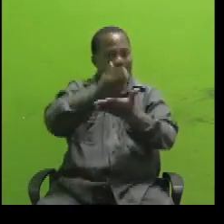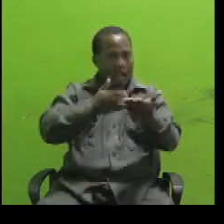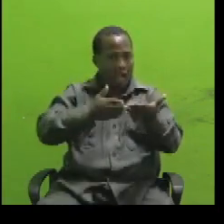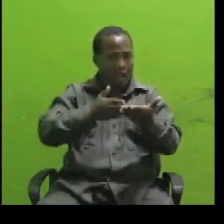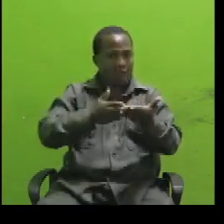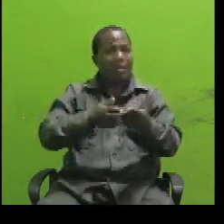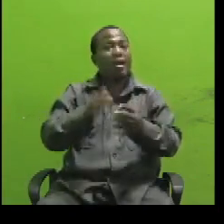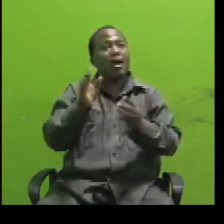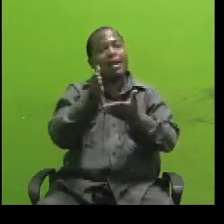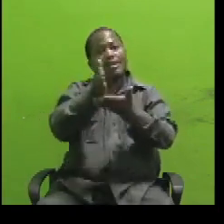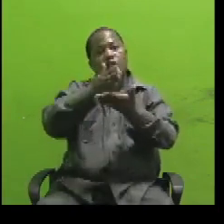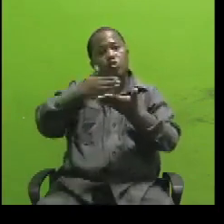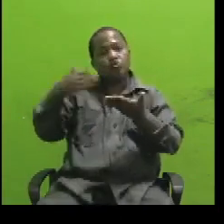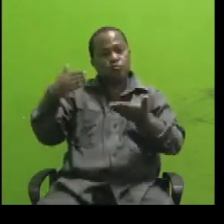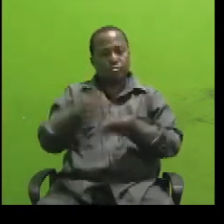quarter to.